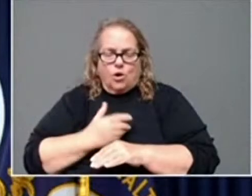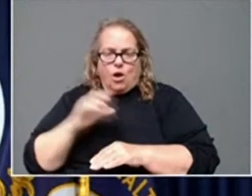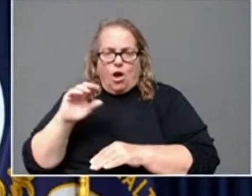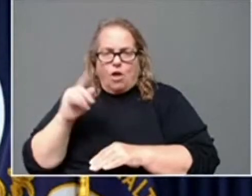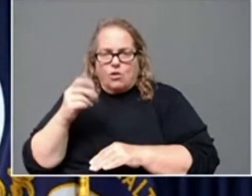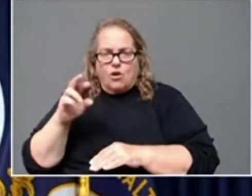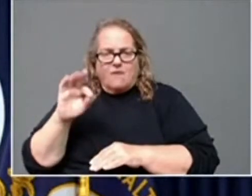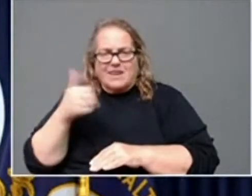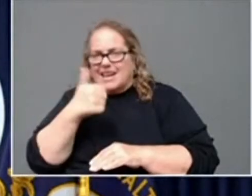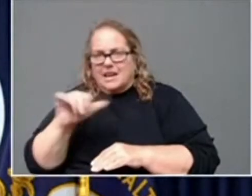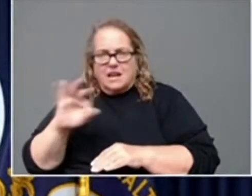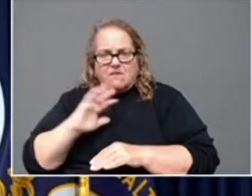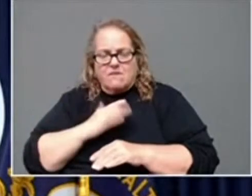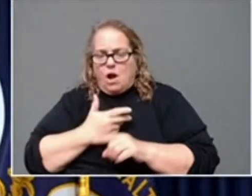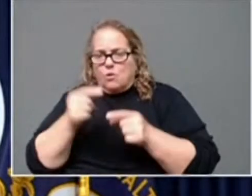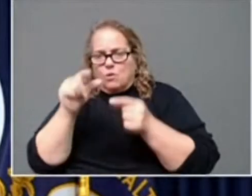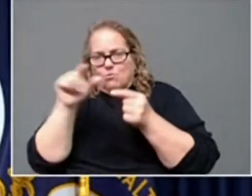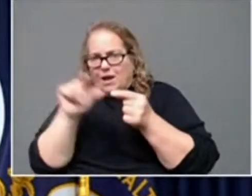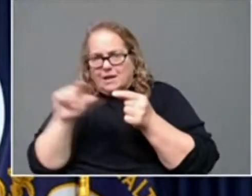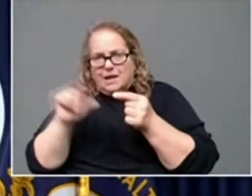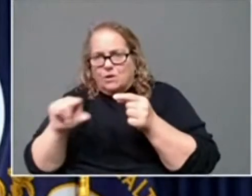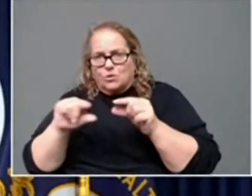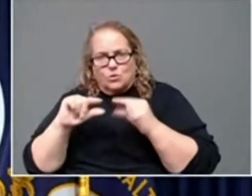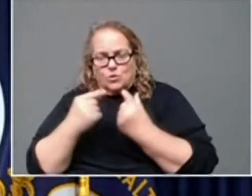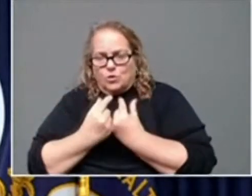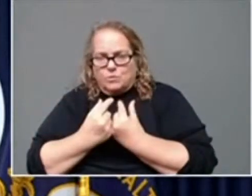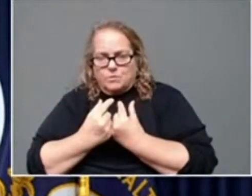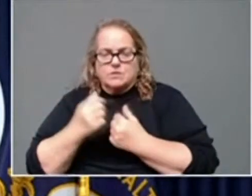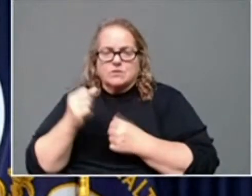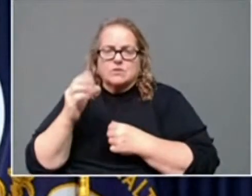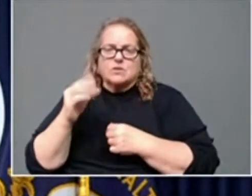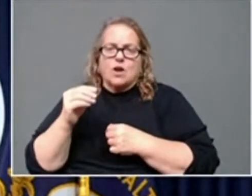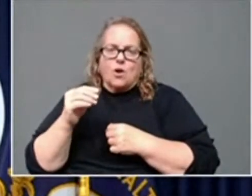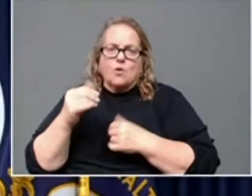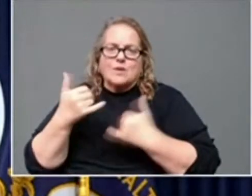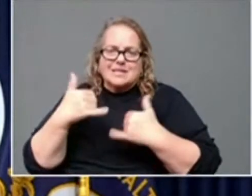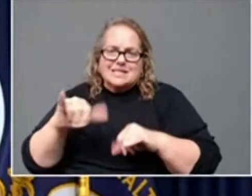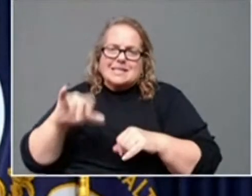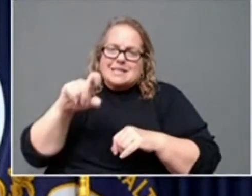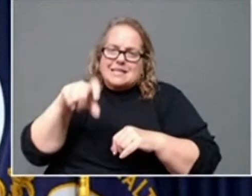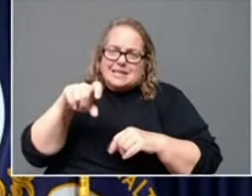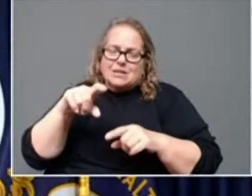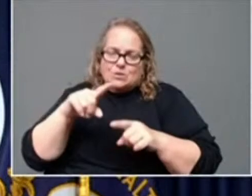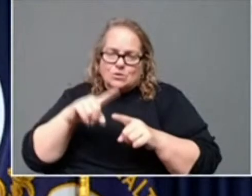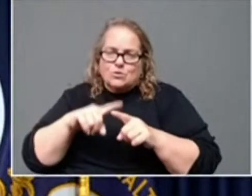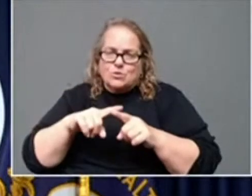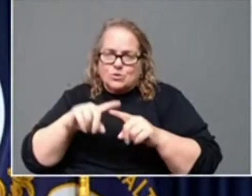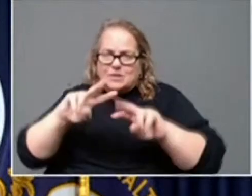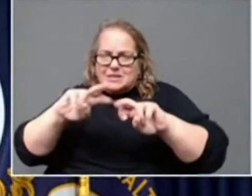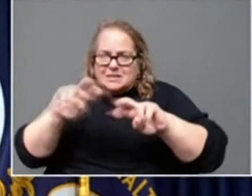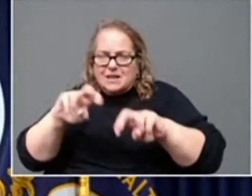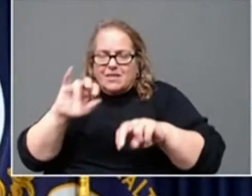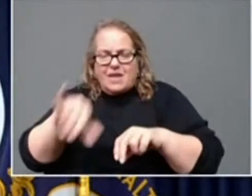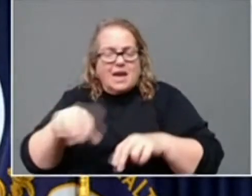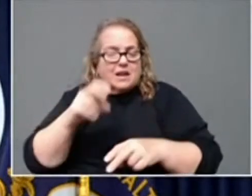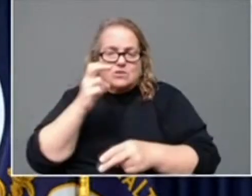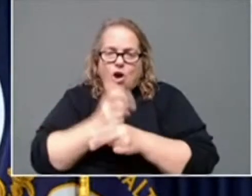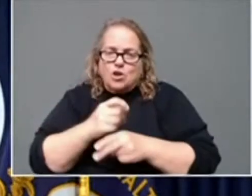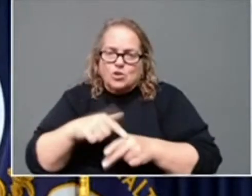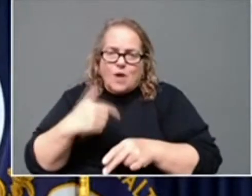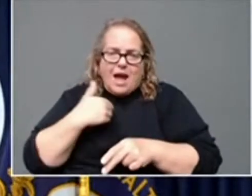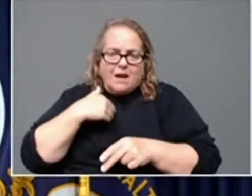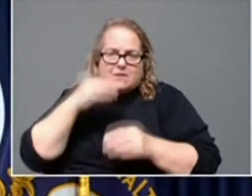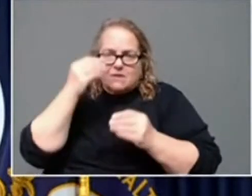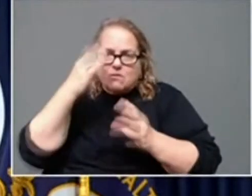our breakdowns. So still needing to dive in, and it's hard to have the information to the other to get